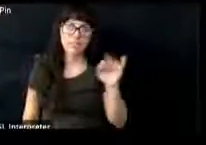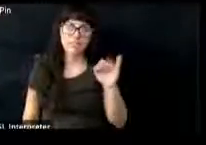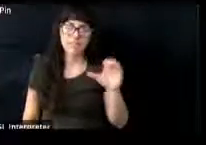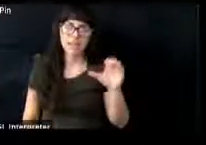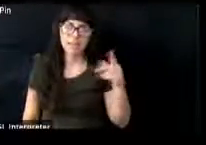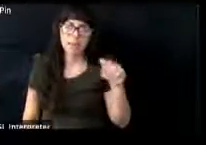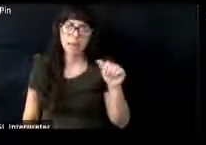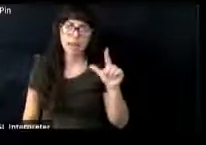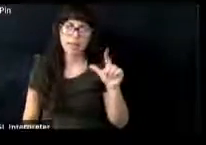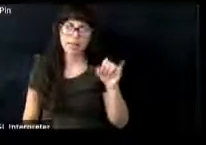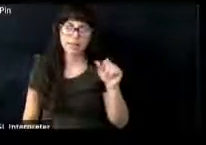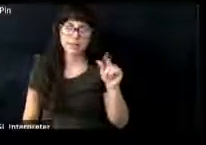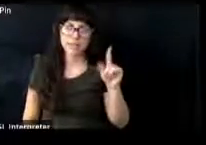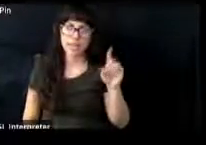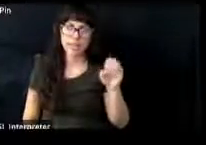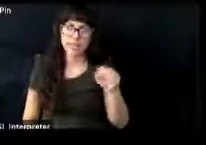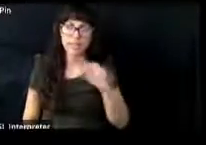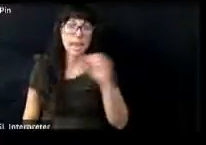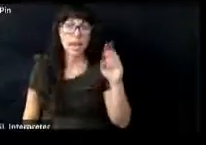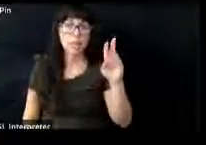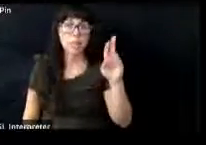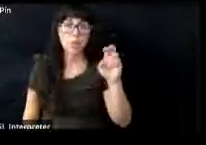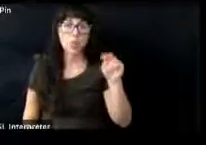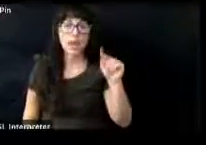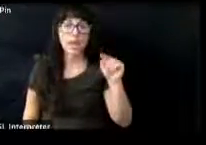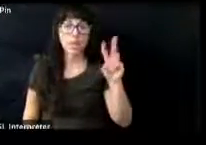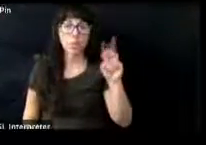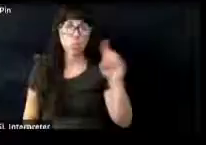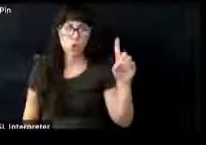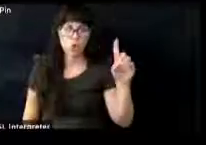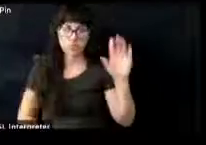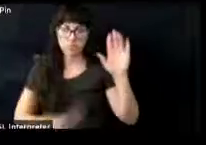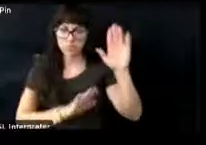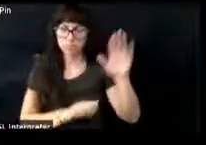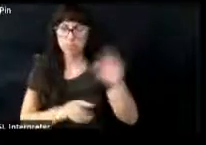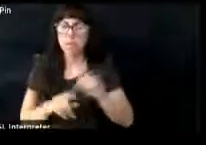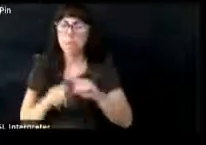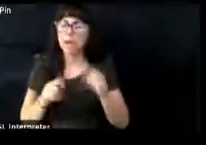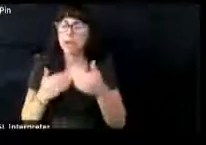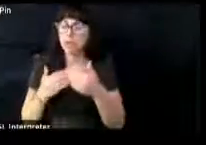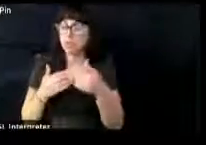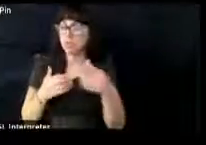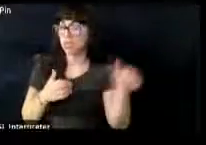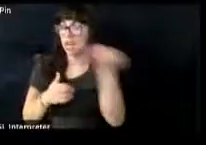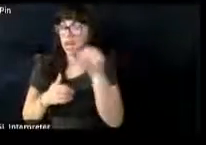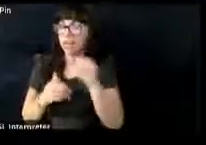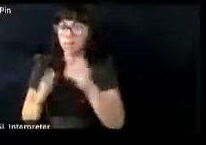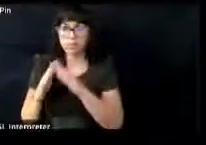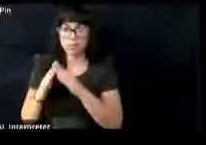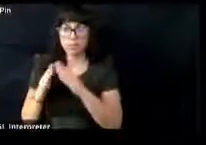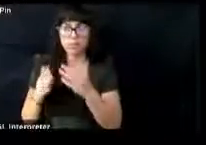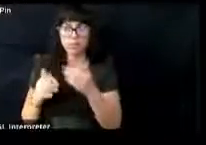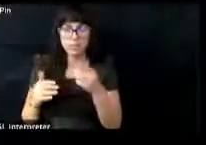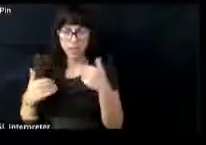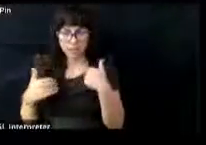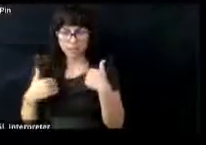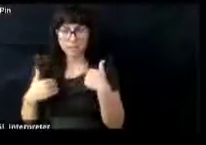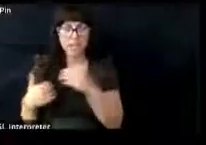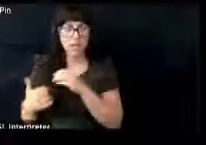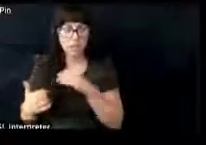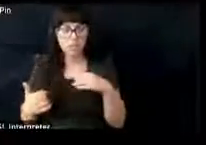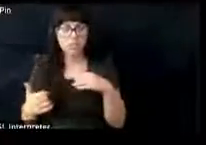community councils that are, but the rest of the city has certified neighborhood councils with a few small exceptions.